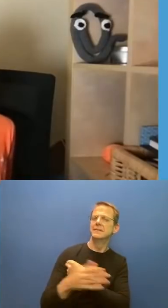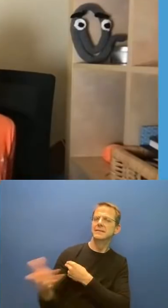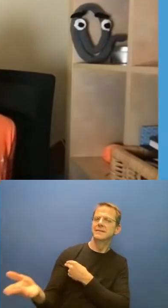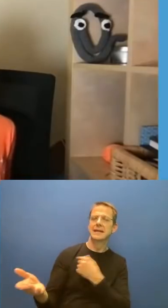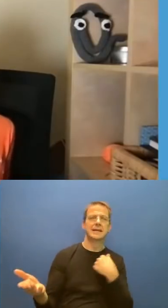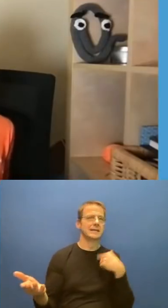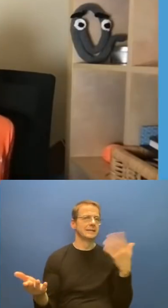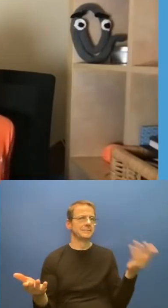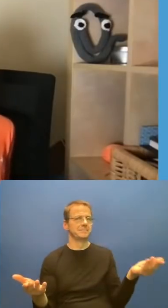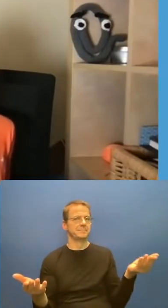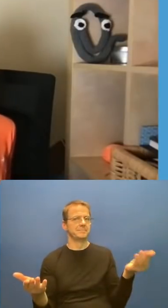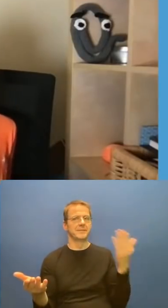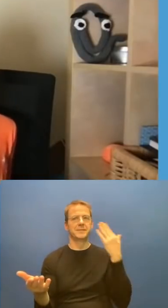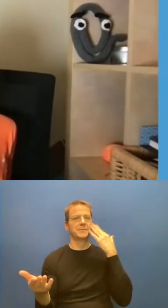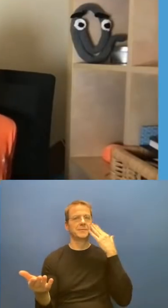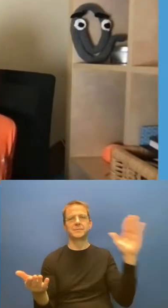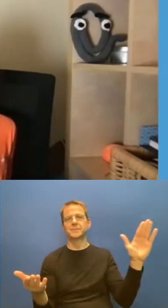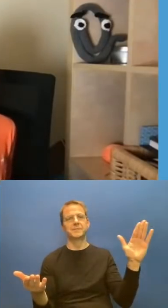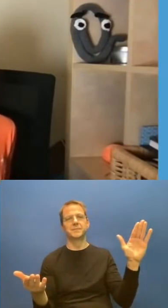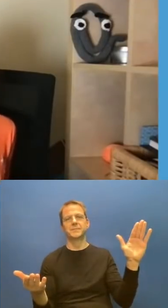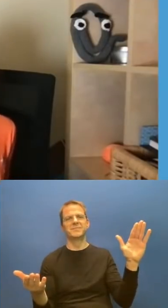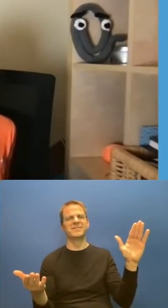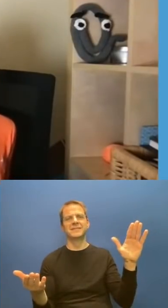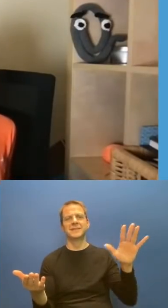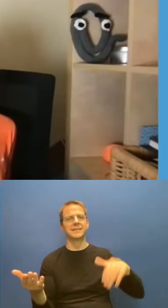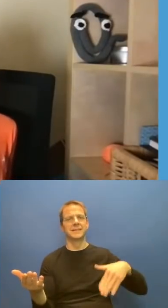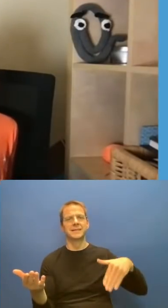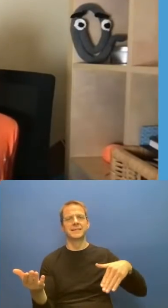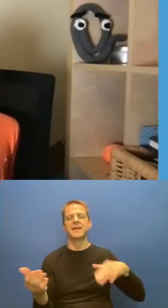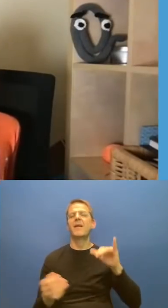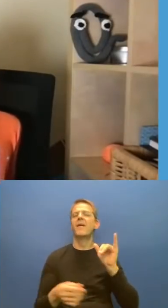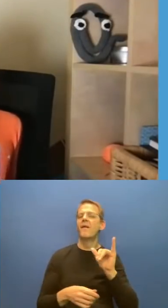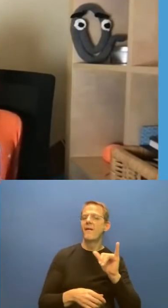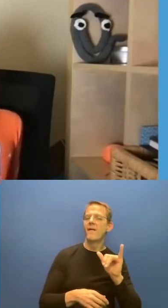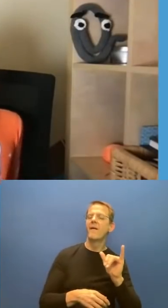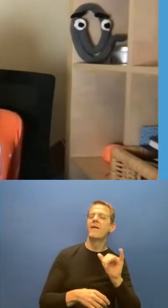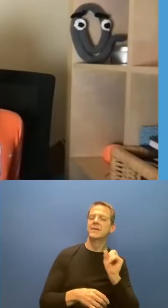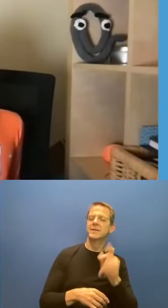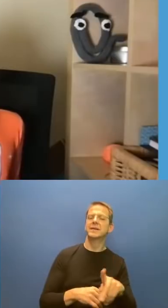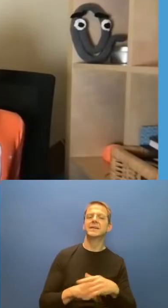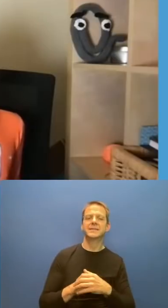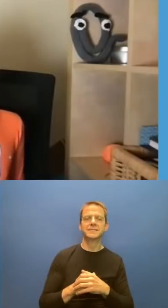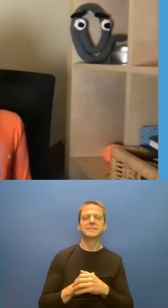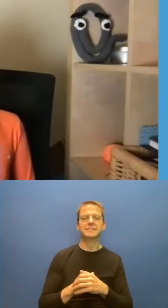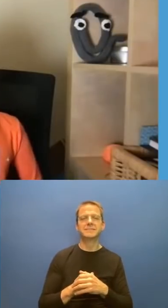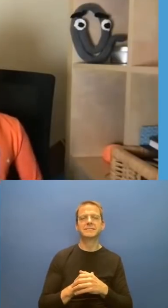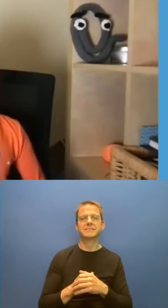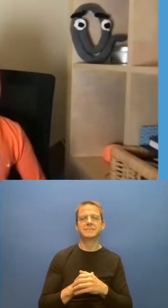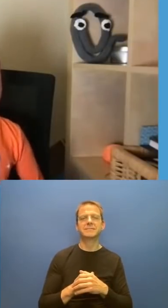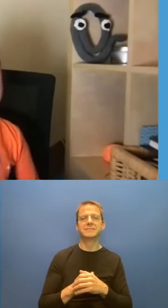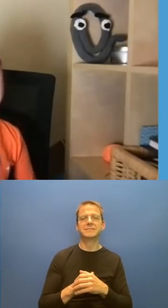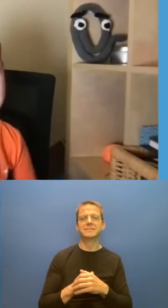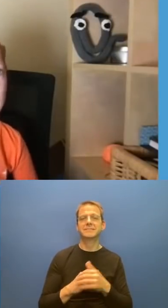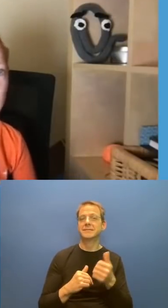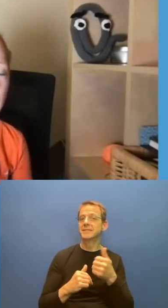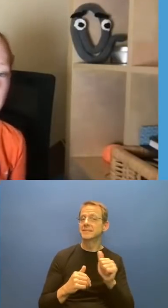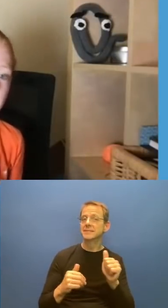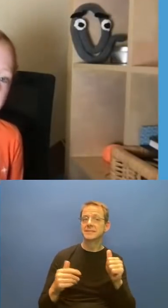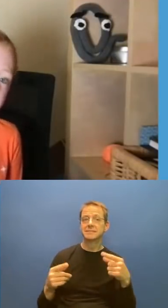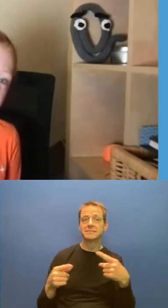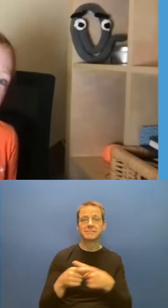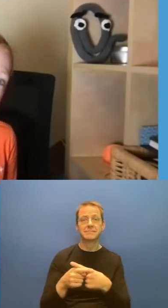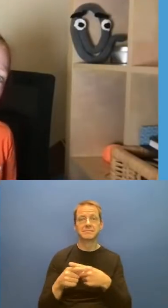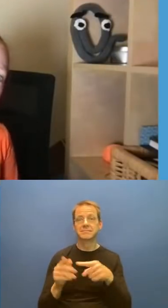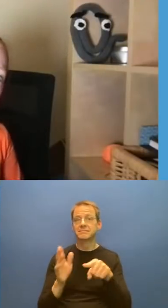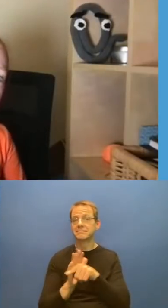have any side effects afterwards? Like you didn't need ice, you kept moving your arm. I know some people say that sometimes